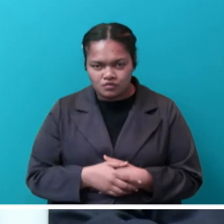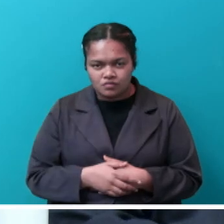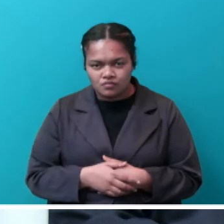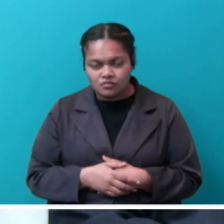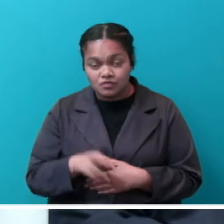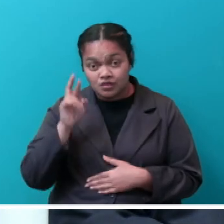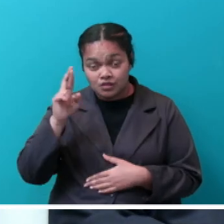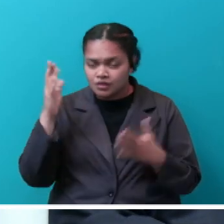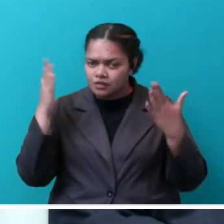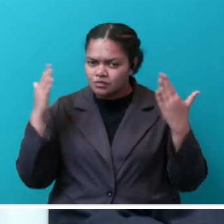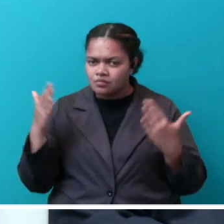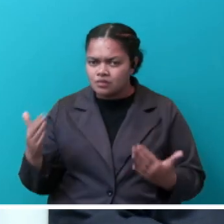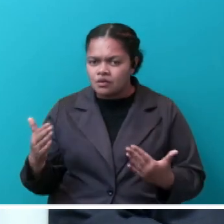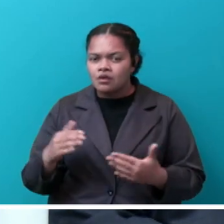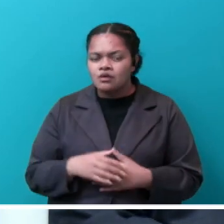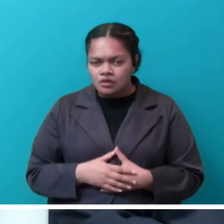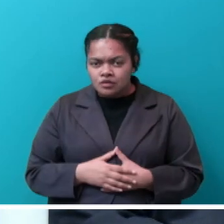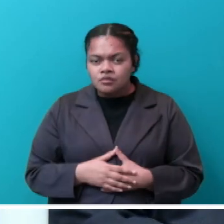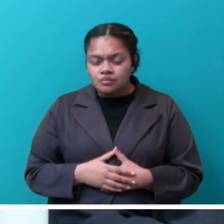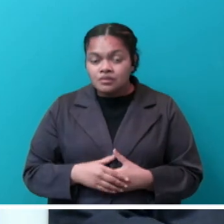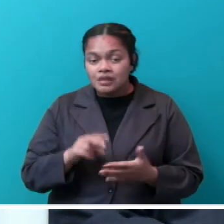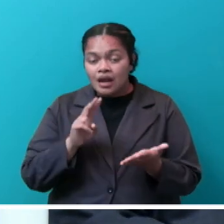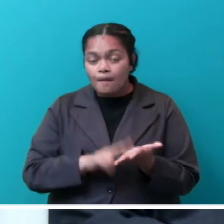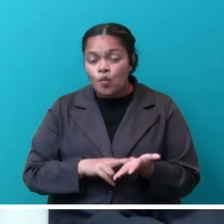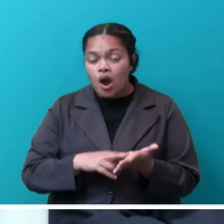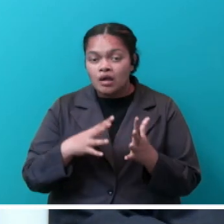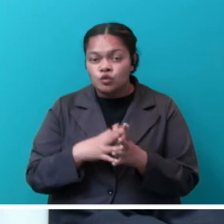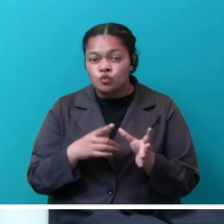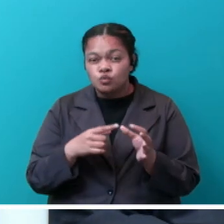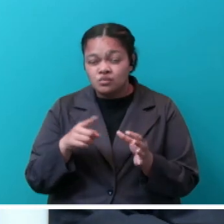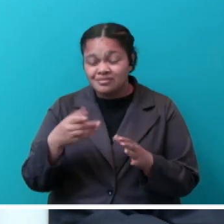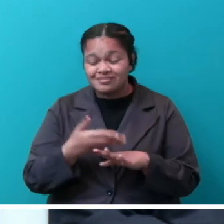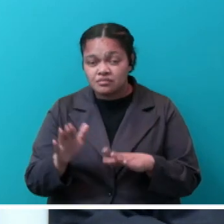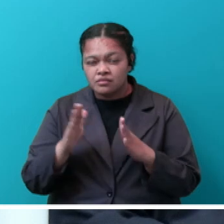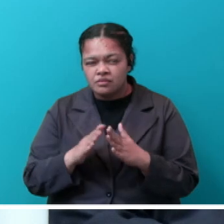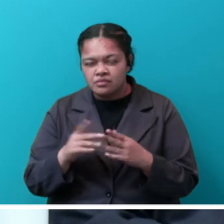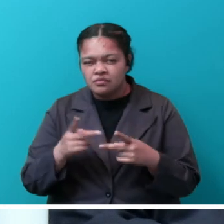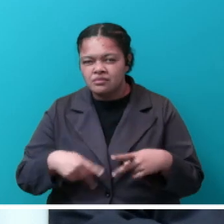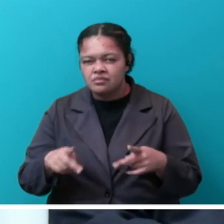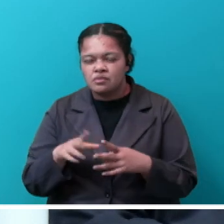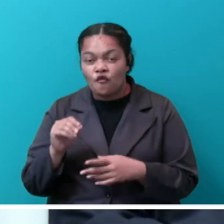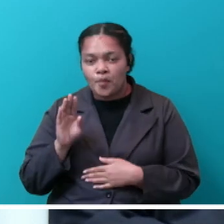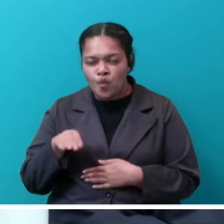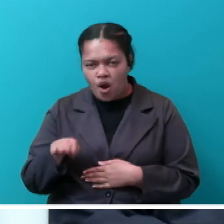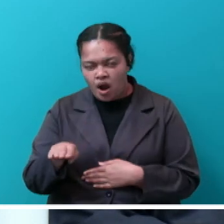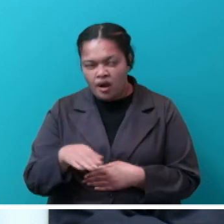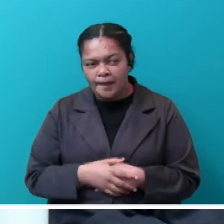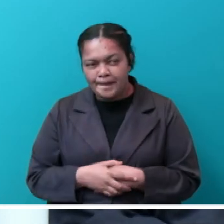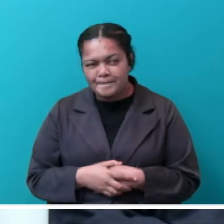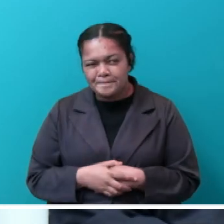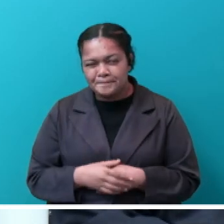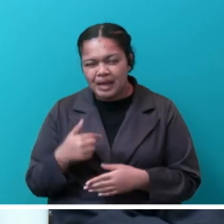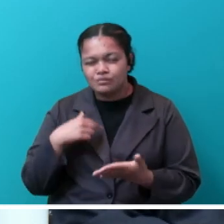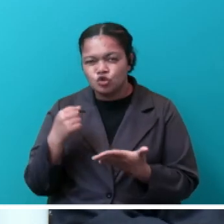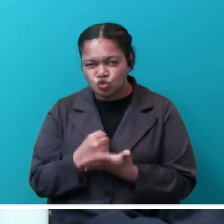Mr. Speaker, so the Nabouwalu New Town development is a landmark project for the province of Mbua. I'm